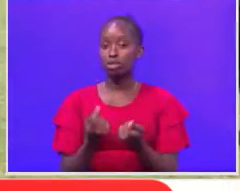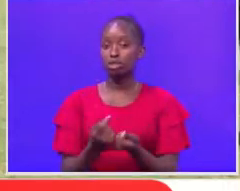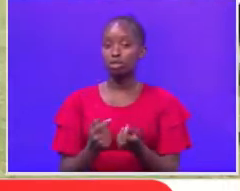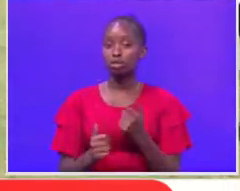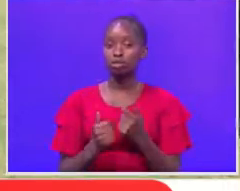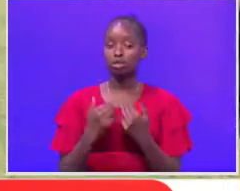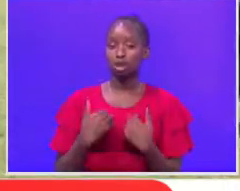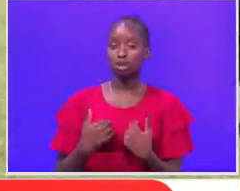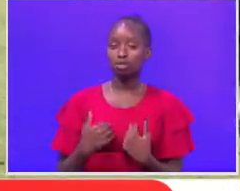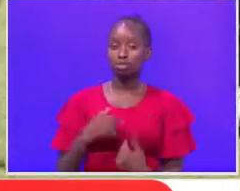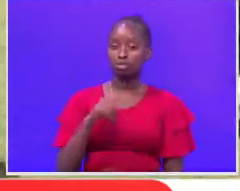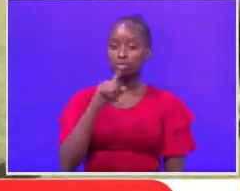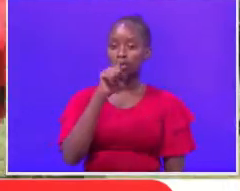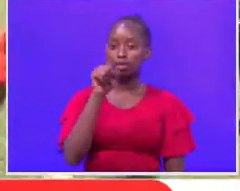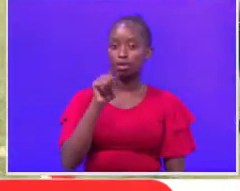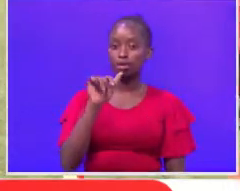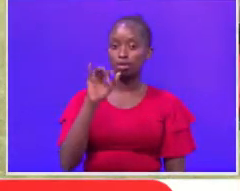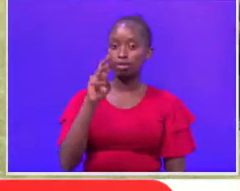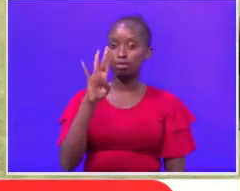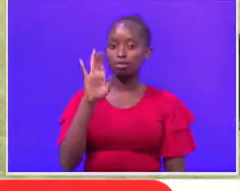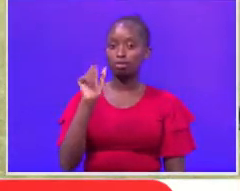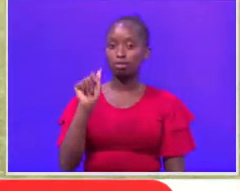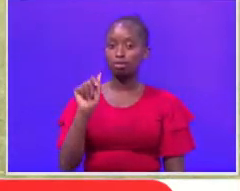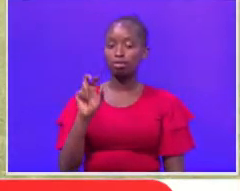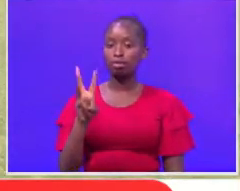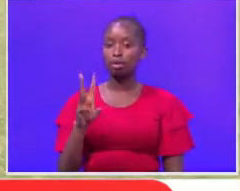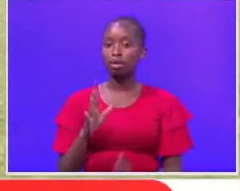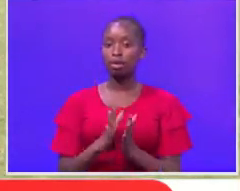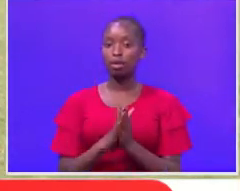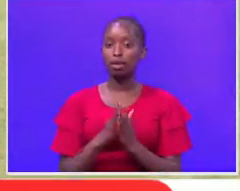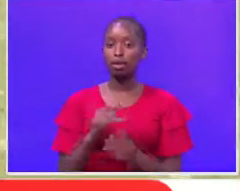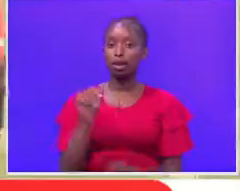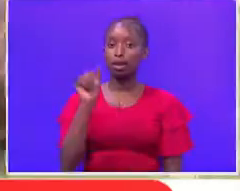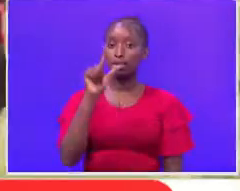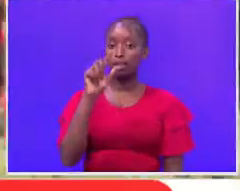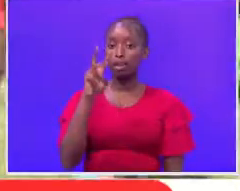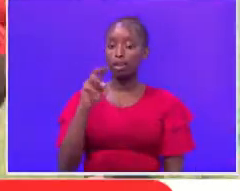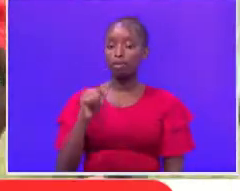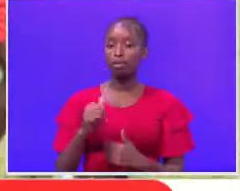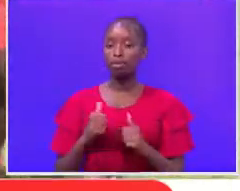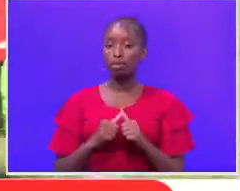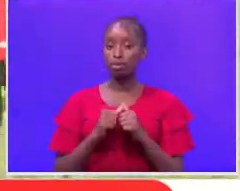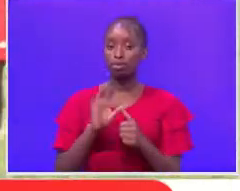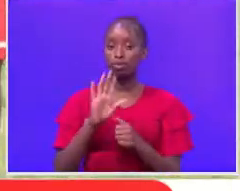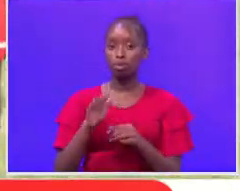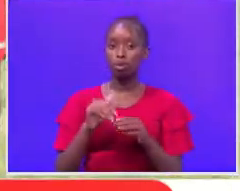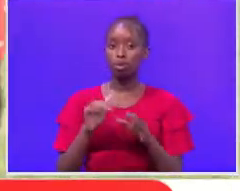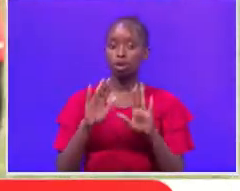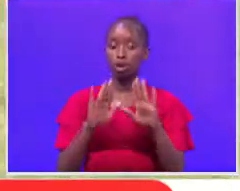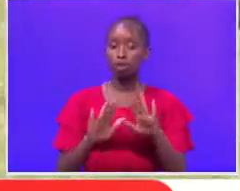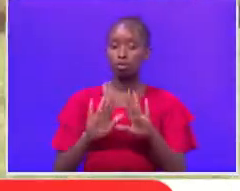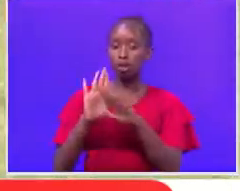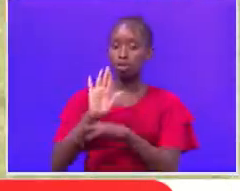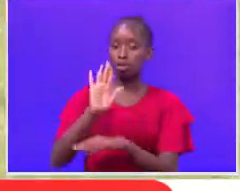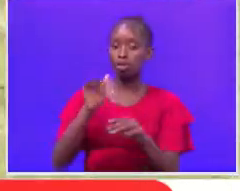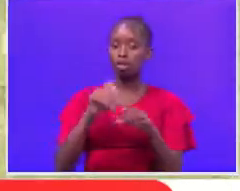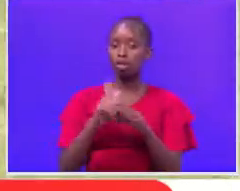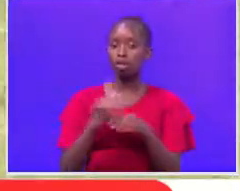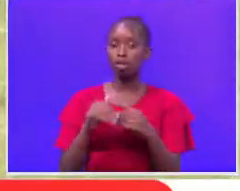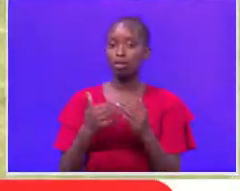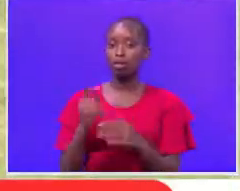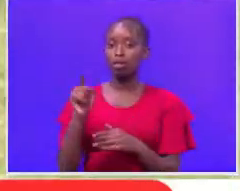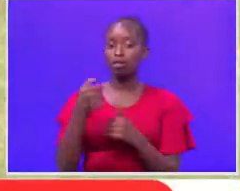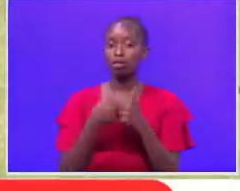two other teams, Zimbabwe and Malawi, and the Salim Babu-led side will kick off their campaign against Zimbabwe in their first match